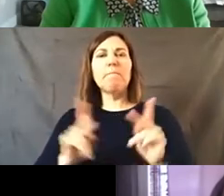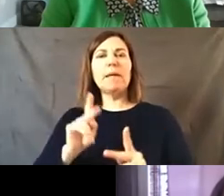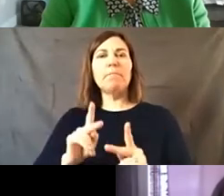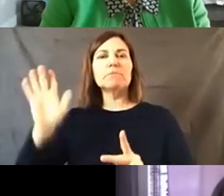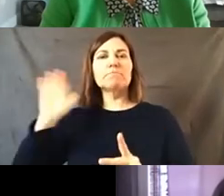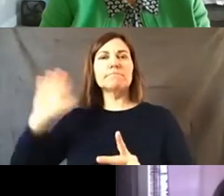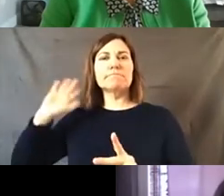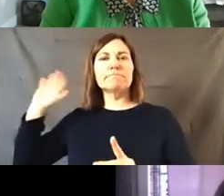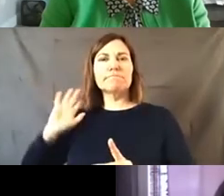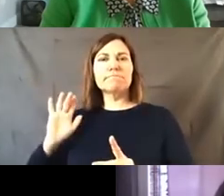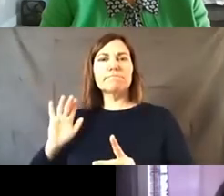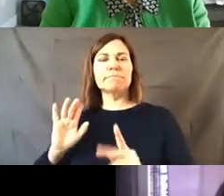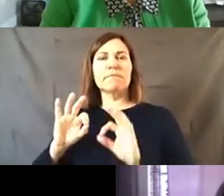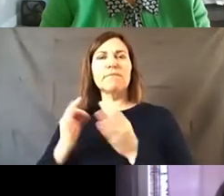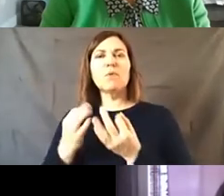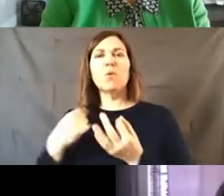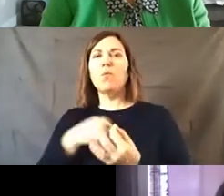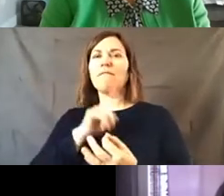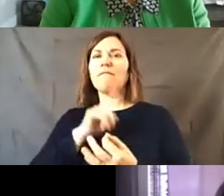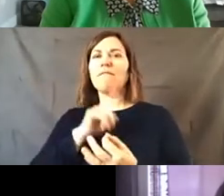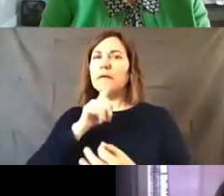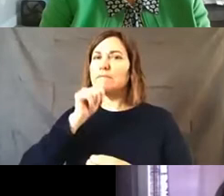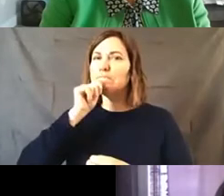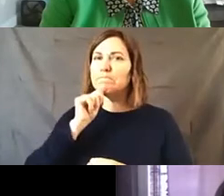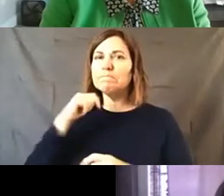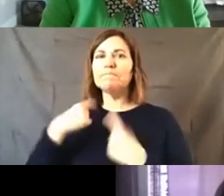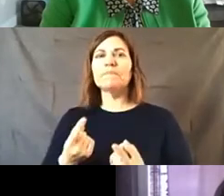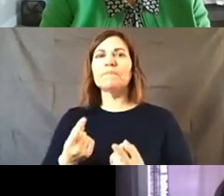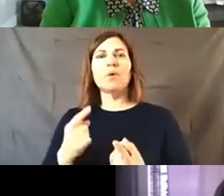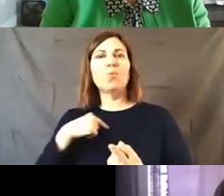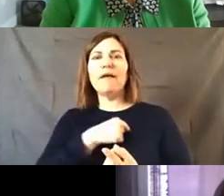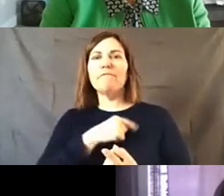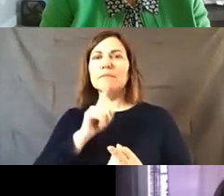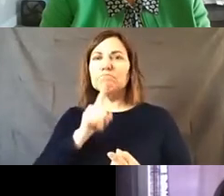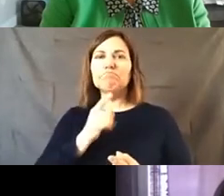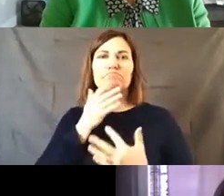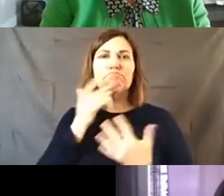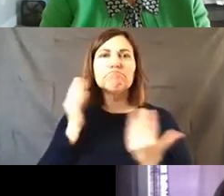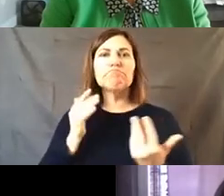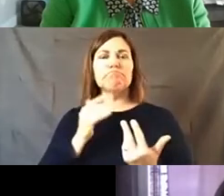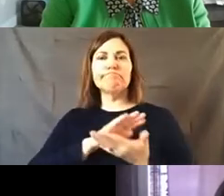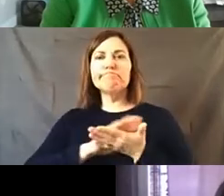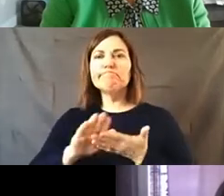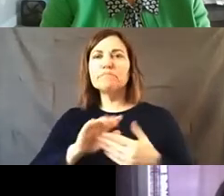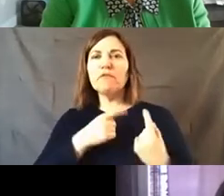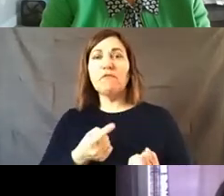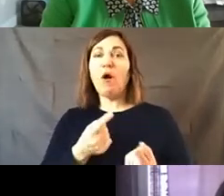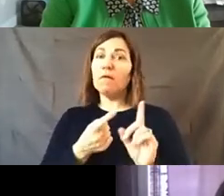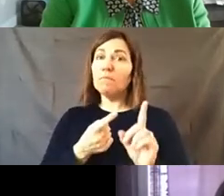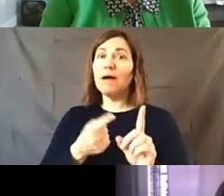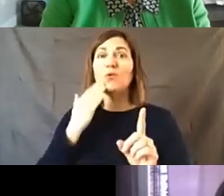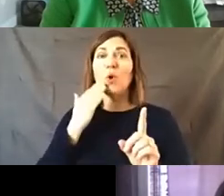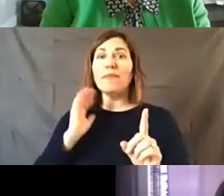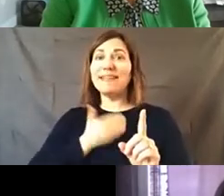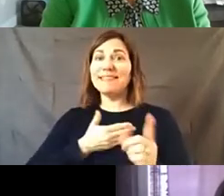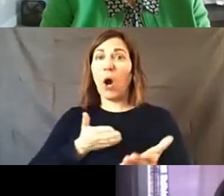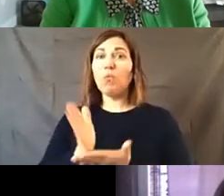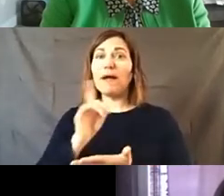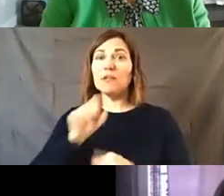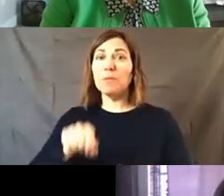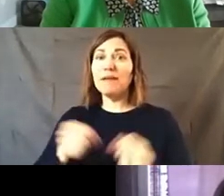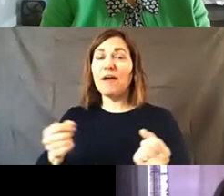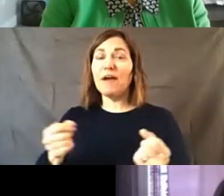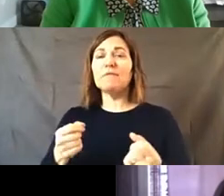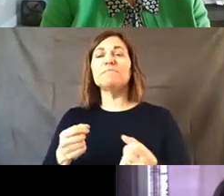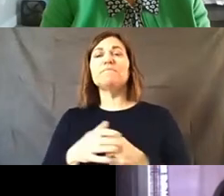of war. We have been extremely patient and as courteous as possible, considering it is our rights that are being violated. Our rights are acknowledged